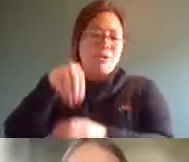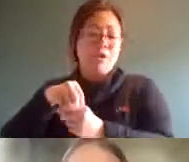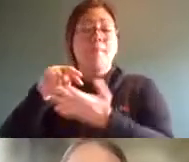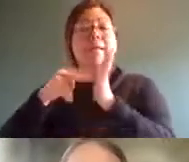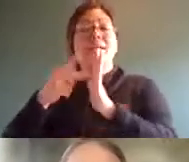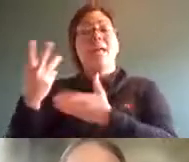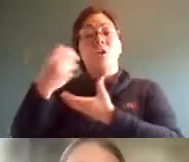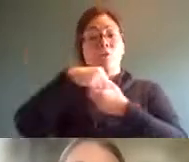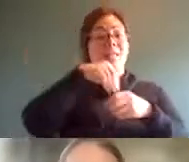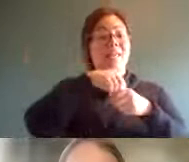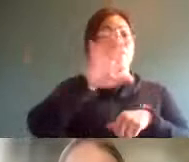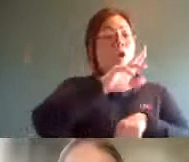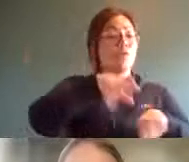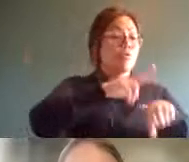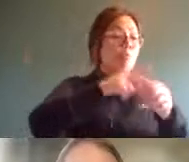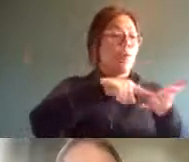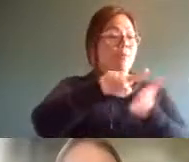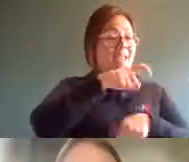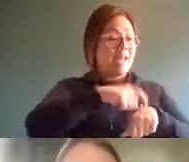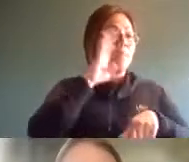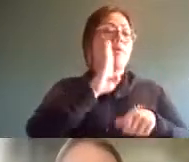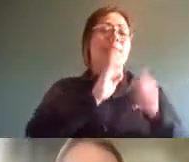paid time is going to be the most effective.